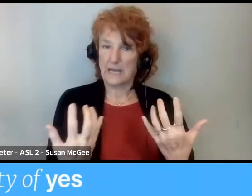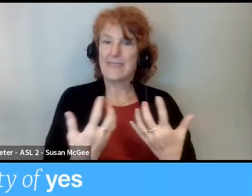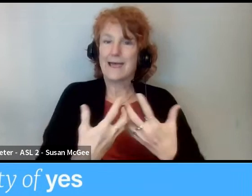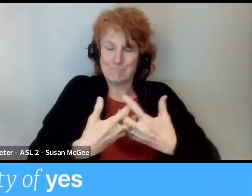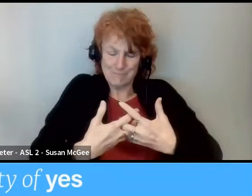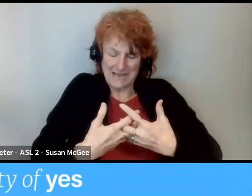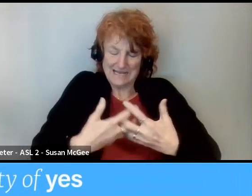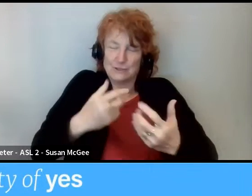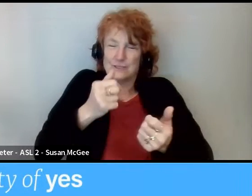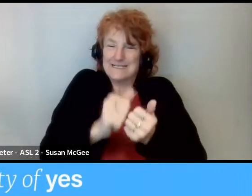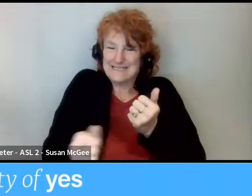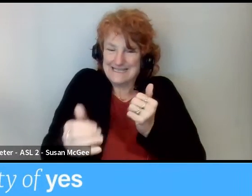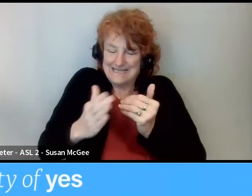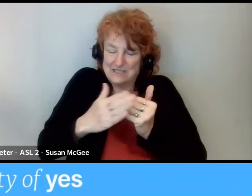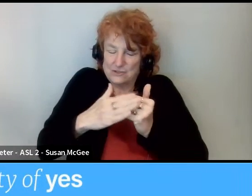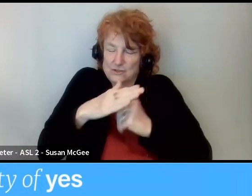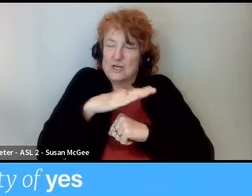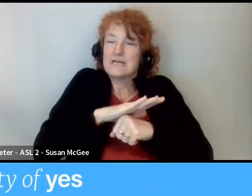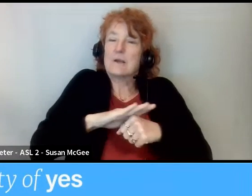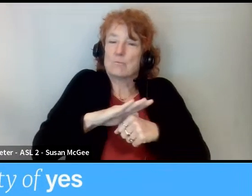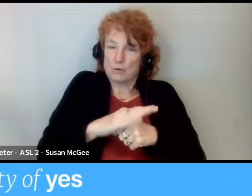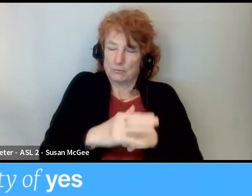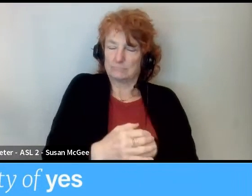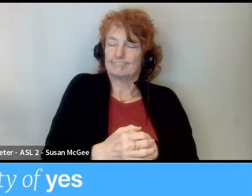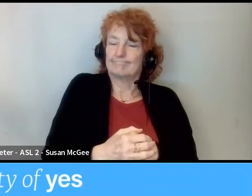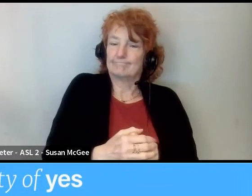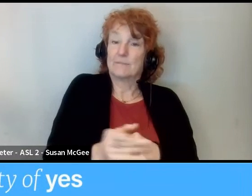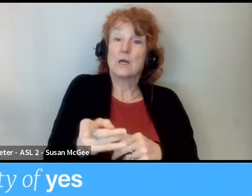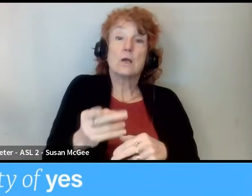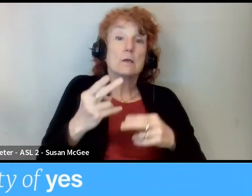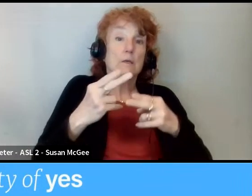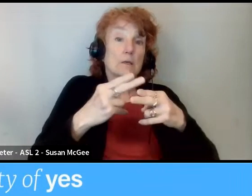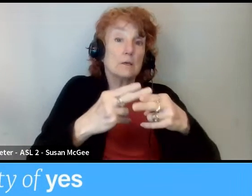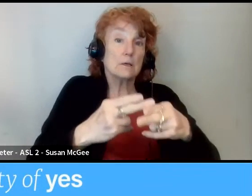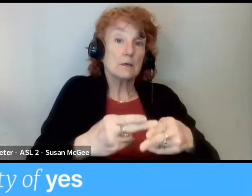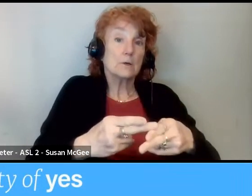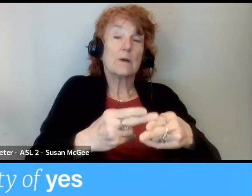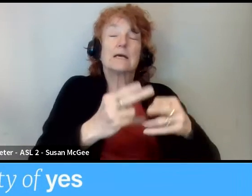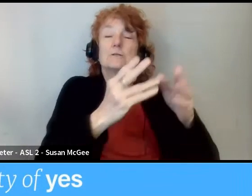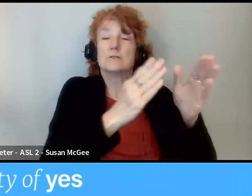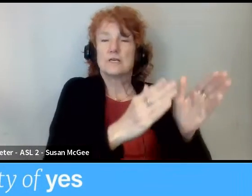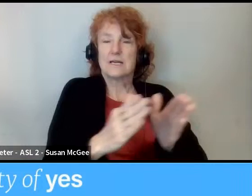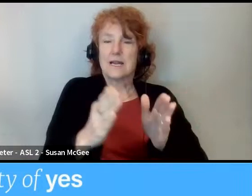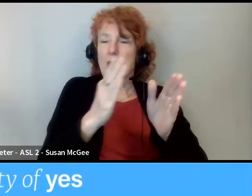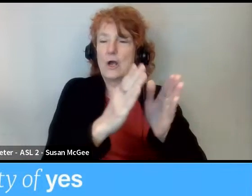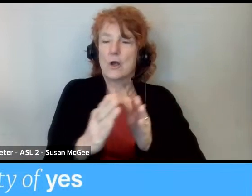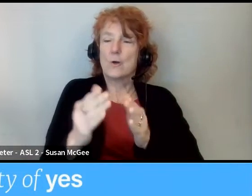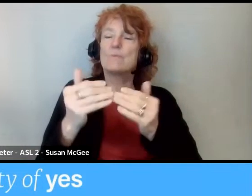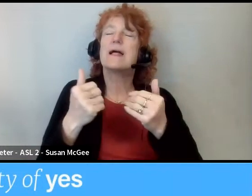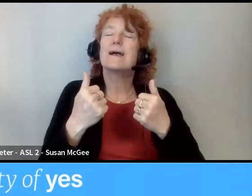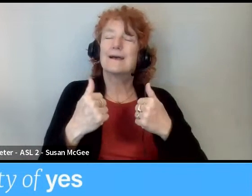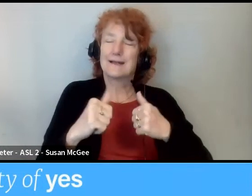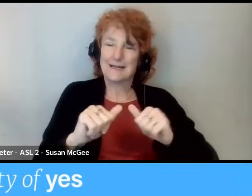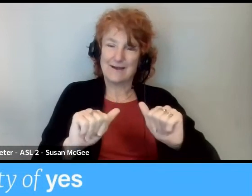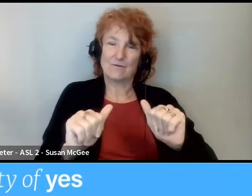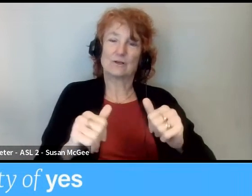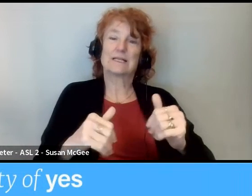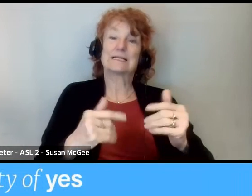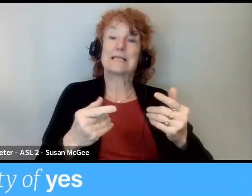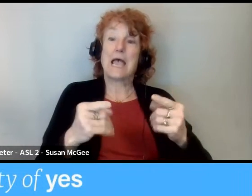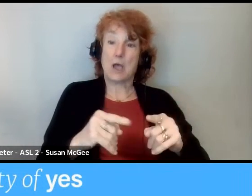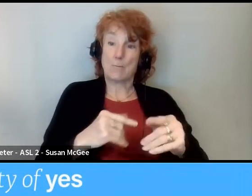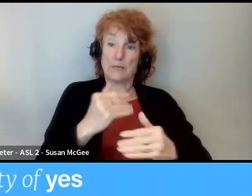what you mentioned is a neighborhood planning effort that is in process right now, and that will also be subject to